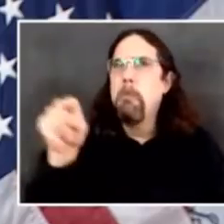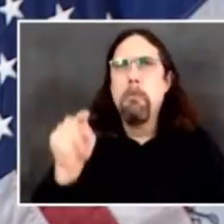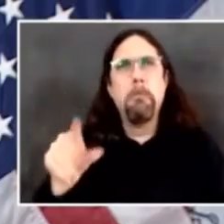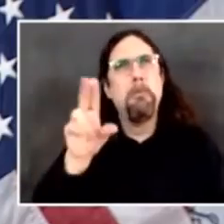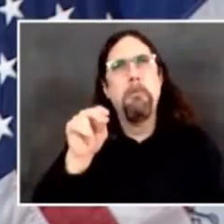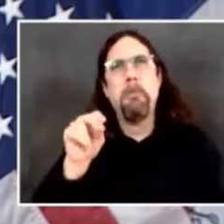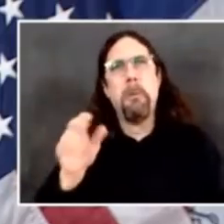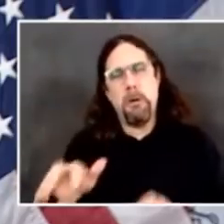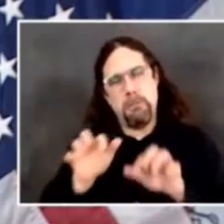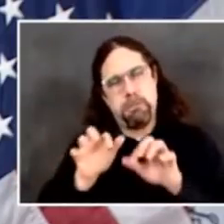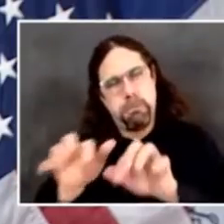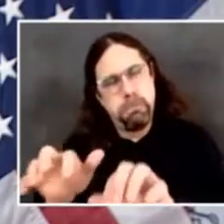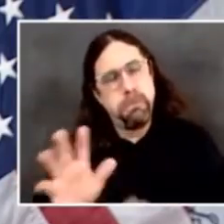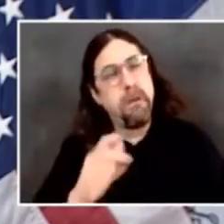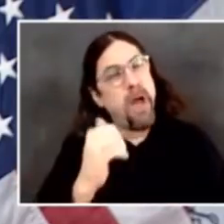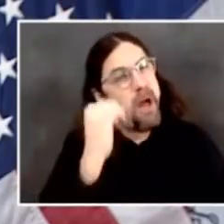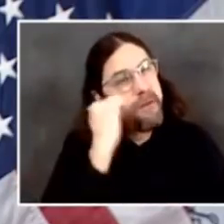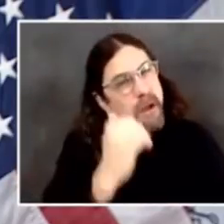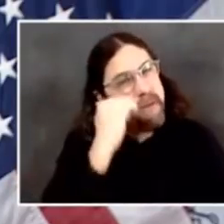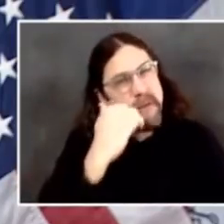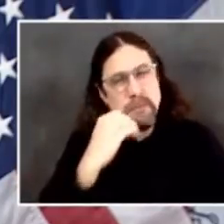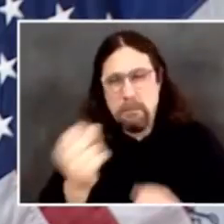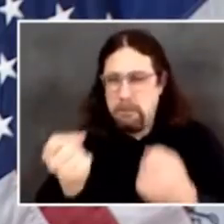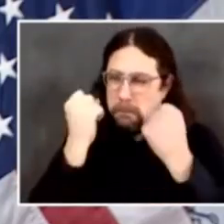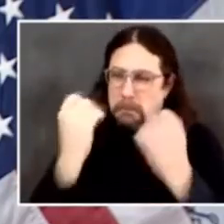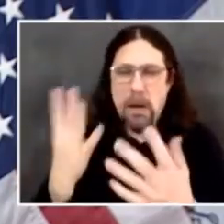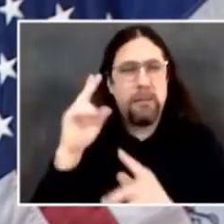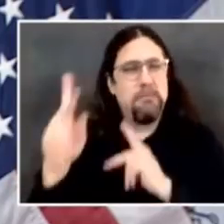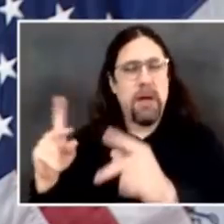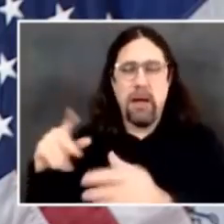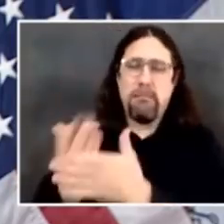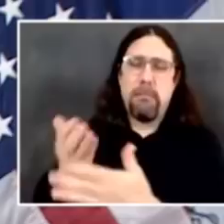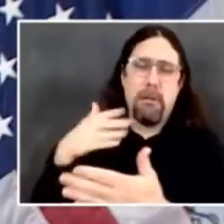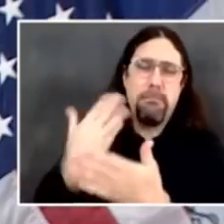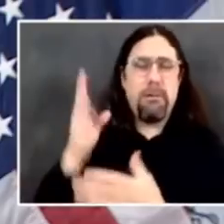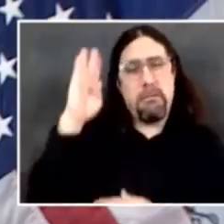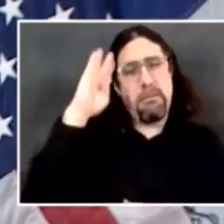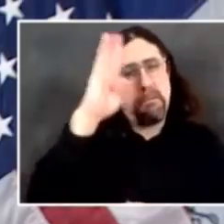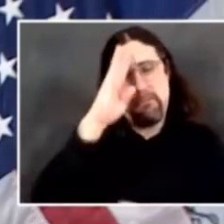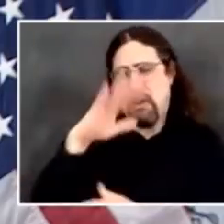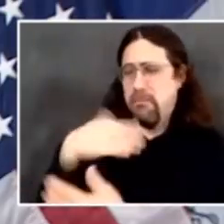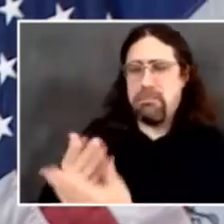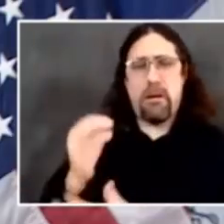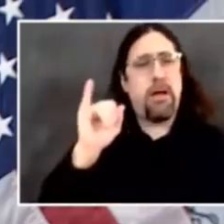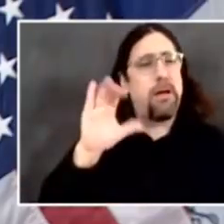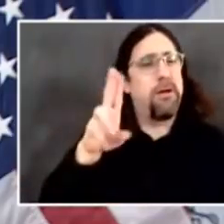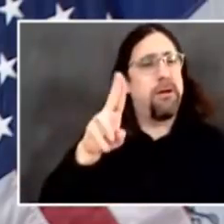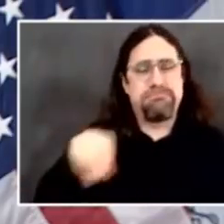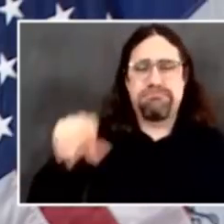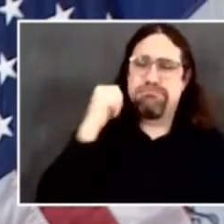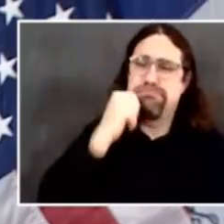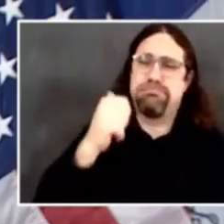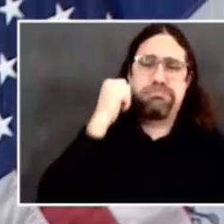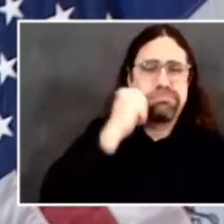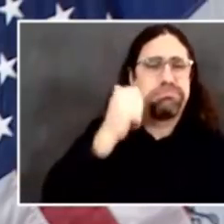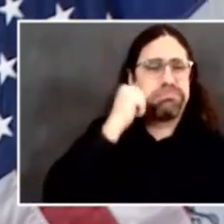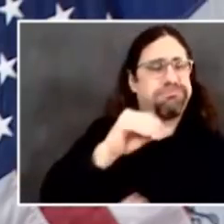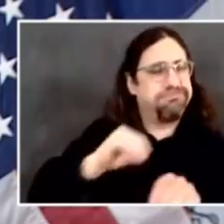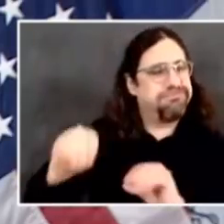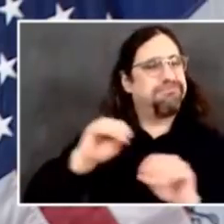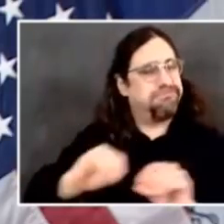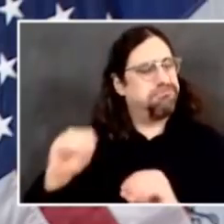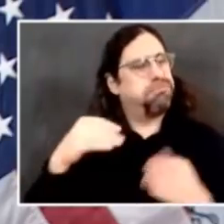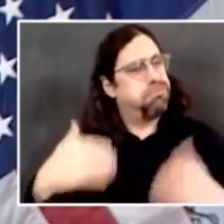need the help of our healthcare heroes. There are still people who have been in the ICU a long time, still fighting for their lives. So